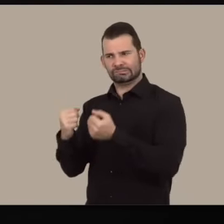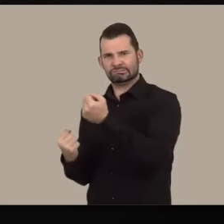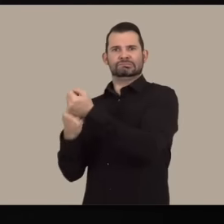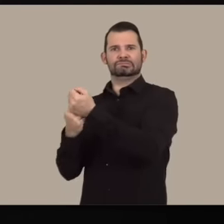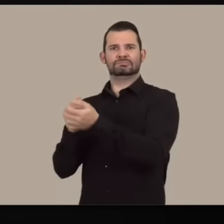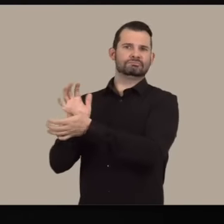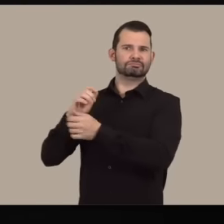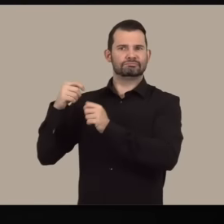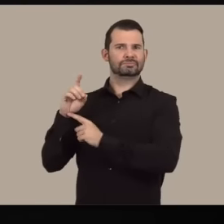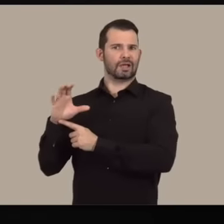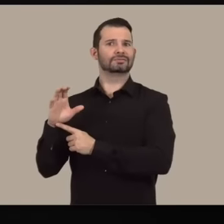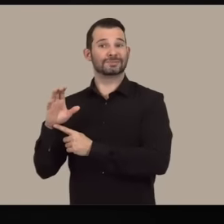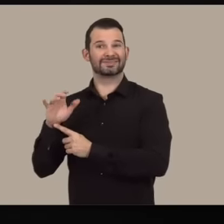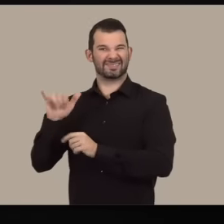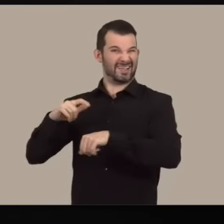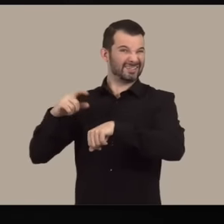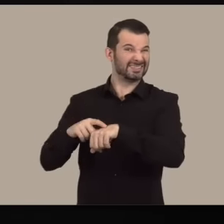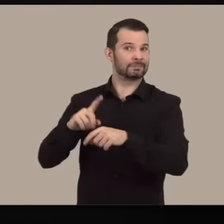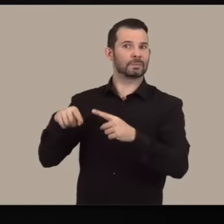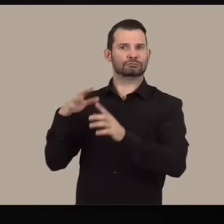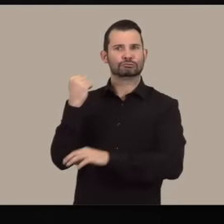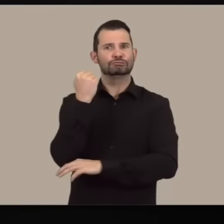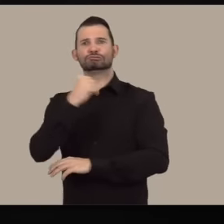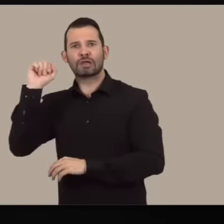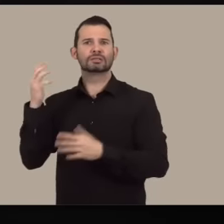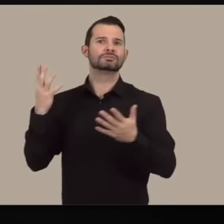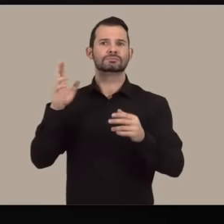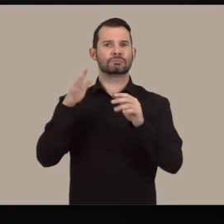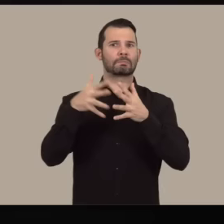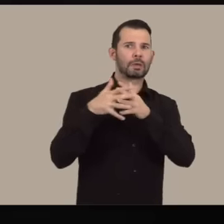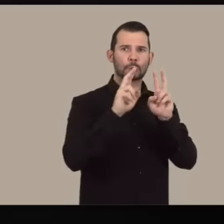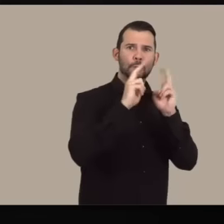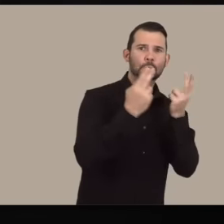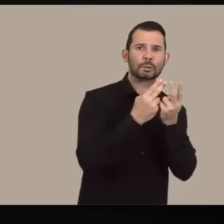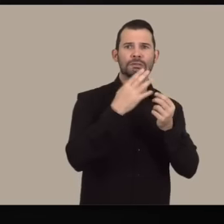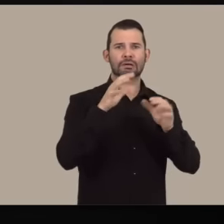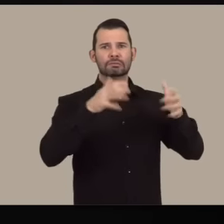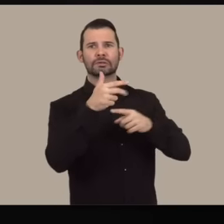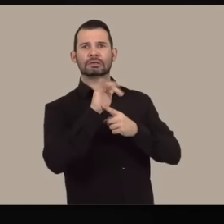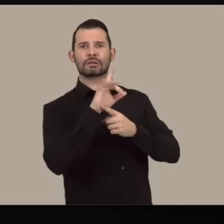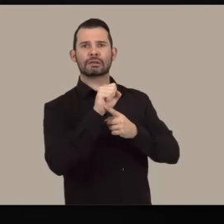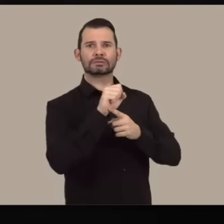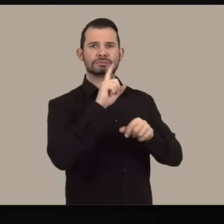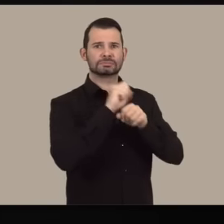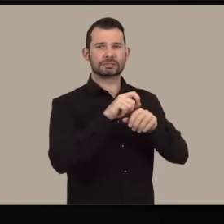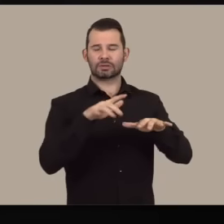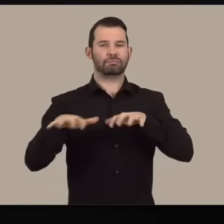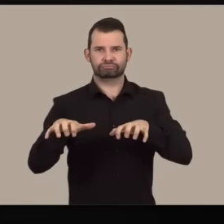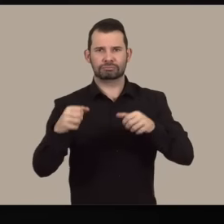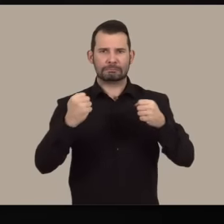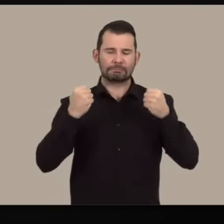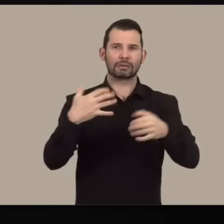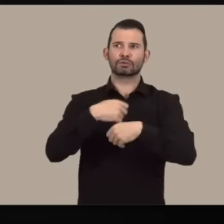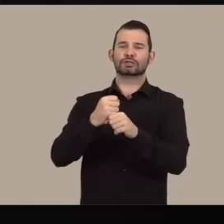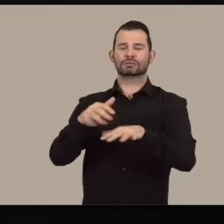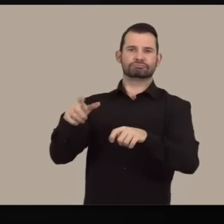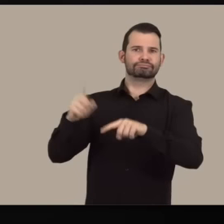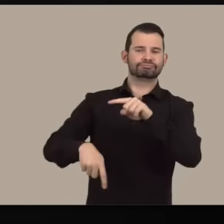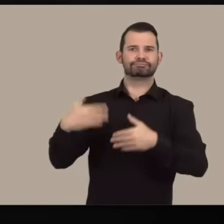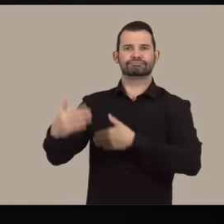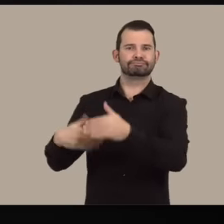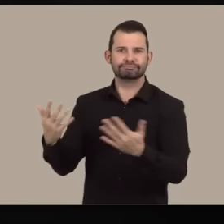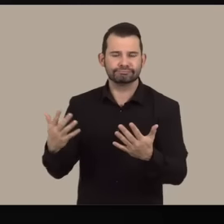was reallocated to bolster documentaries at a time when strikes by the American unions and guilds paralyzed